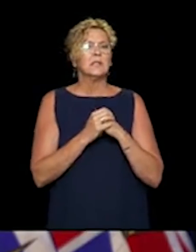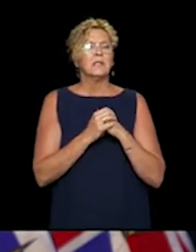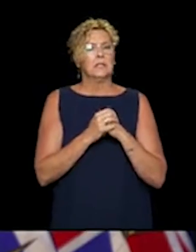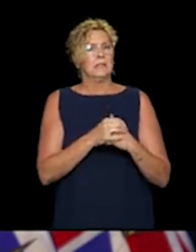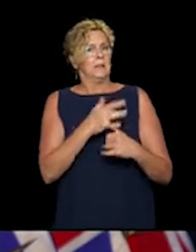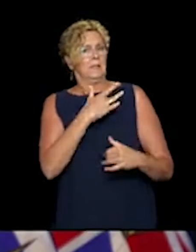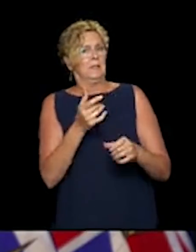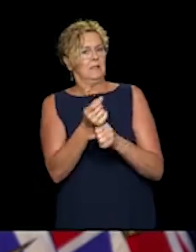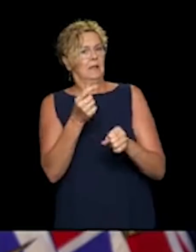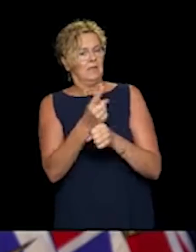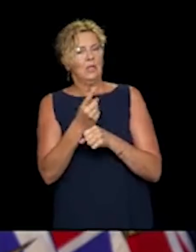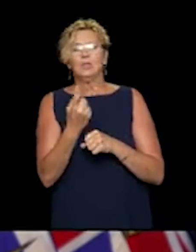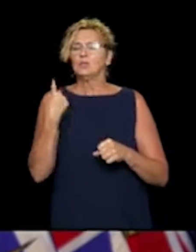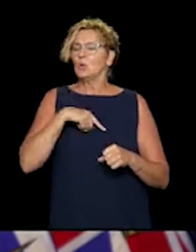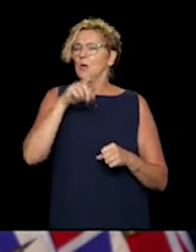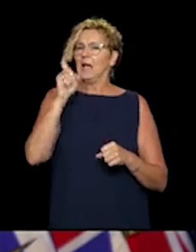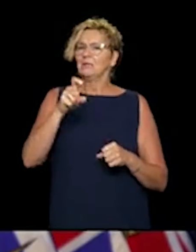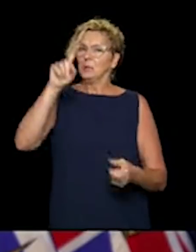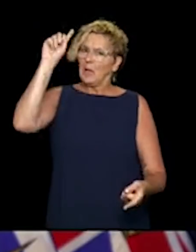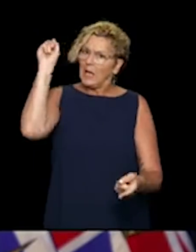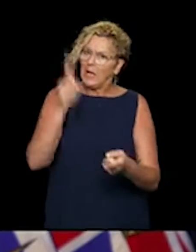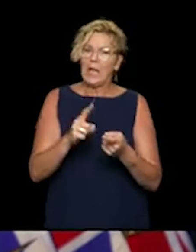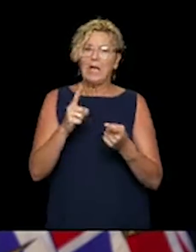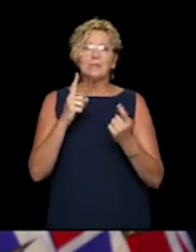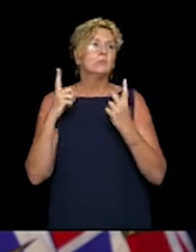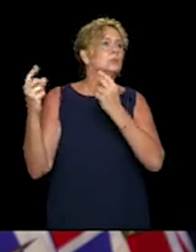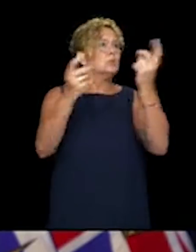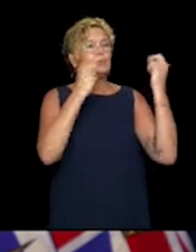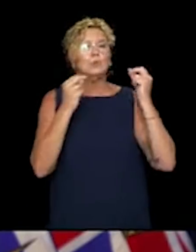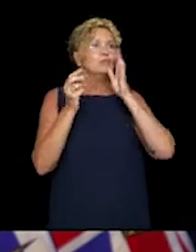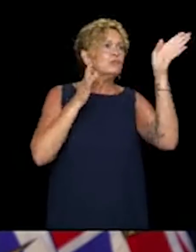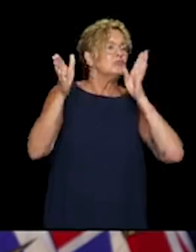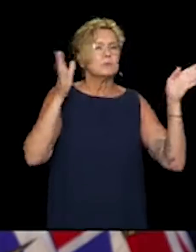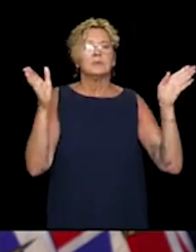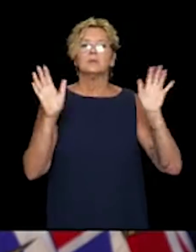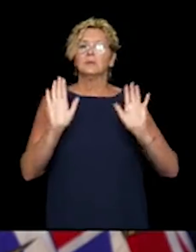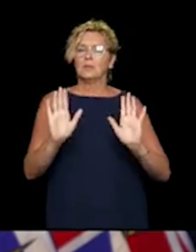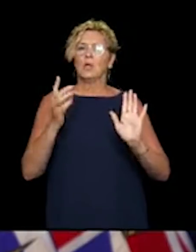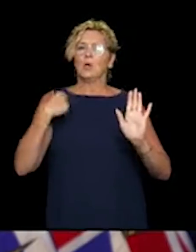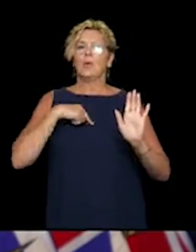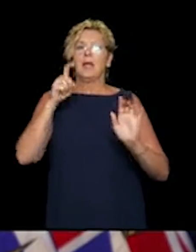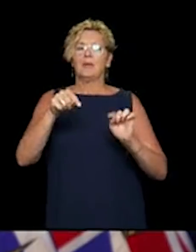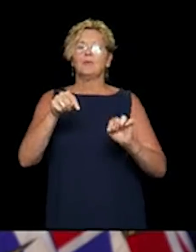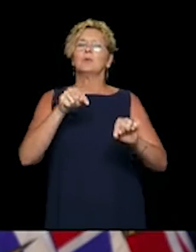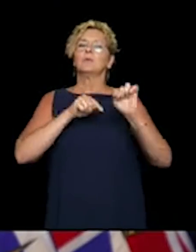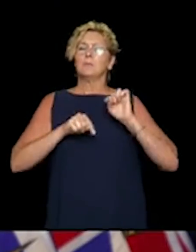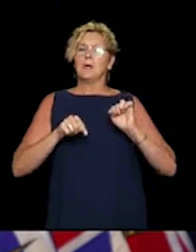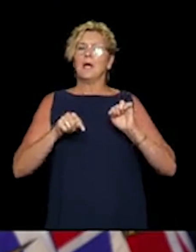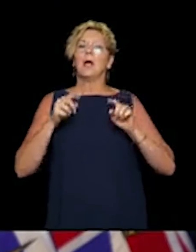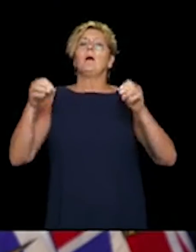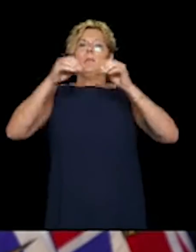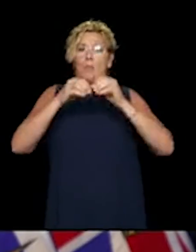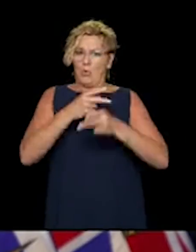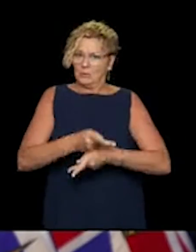need to continue to do that work as we move into our respiratory season. To be successful in this next phase,